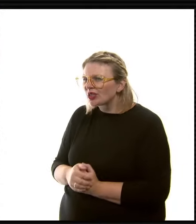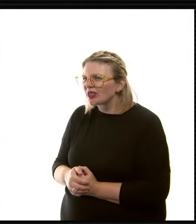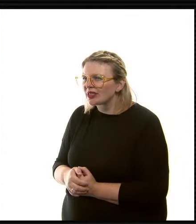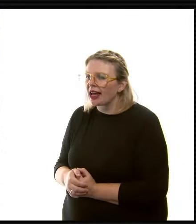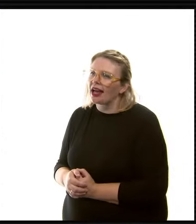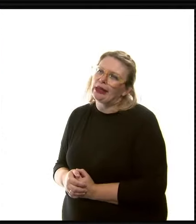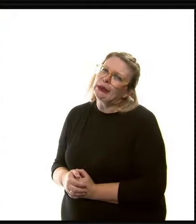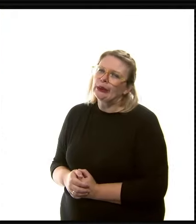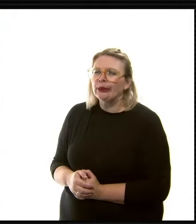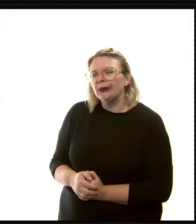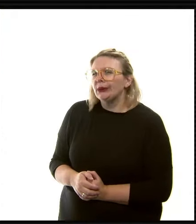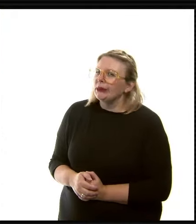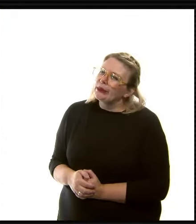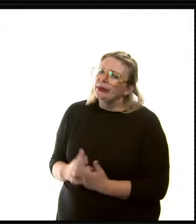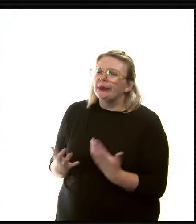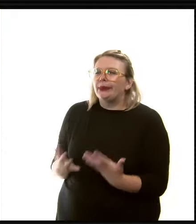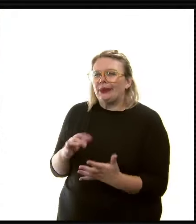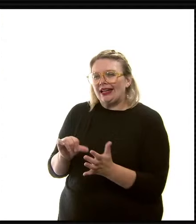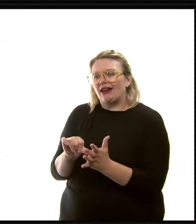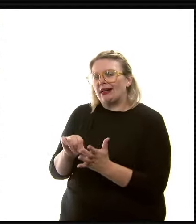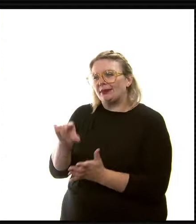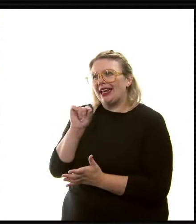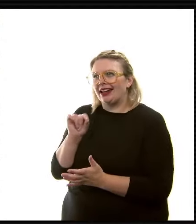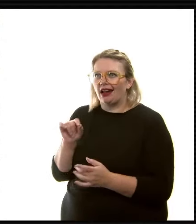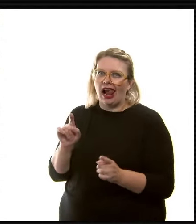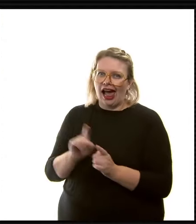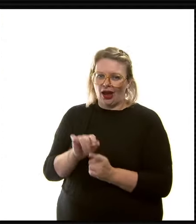spot, Josh. I know. It's like picking your favorite kid, and I've got one kid.